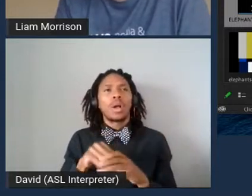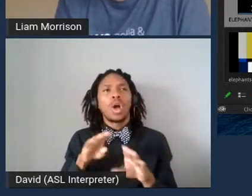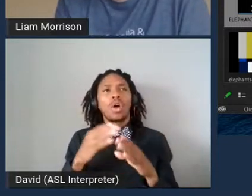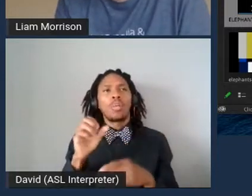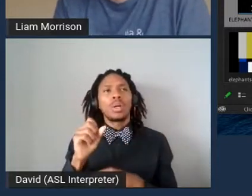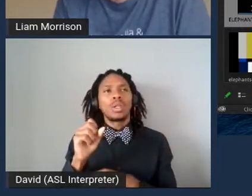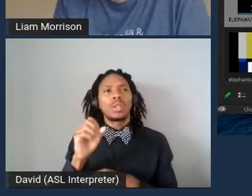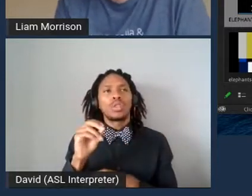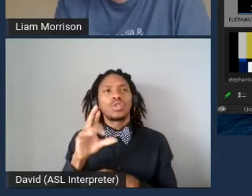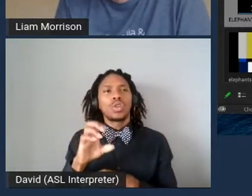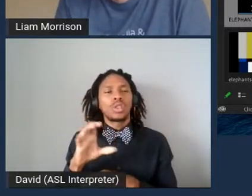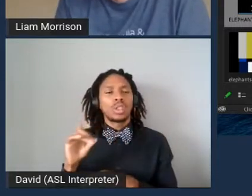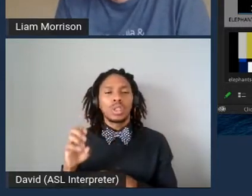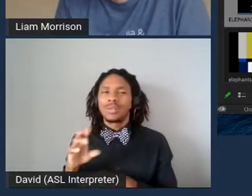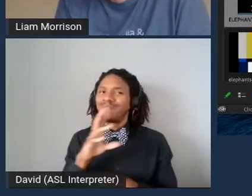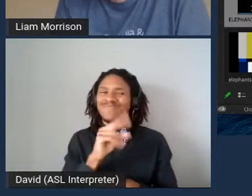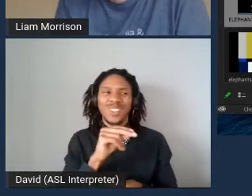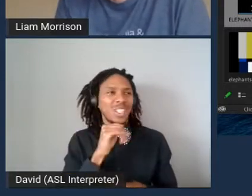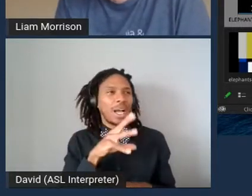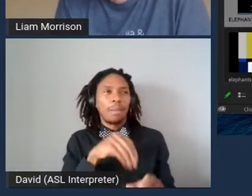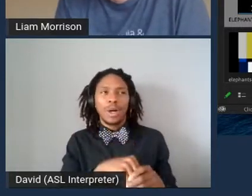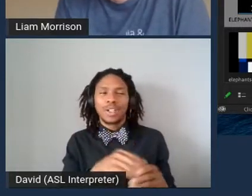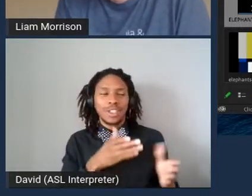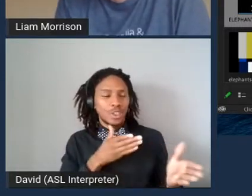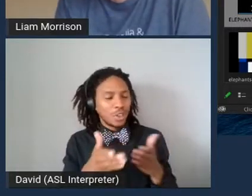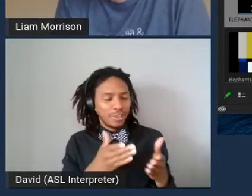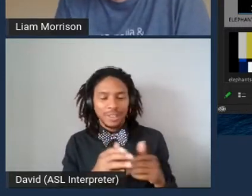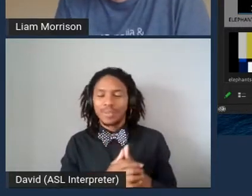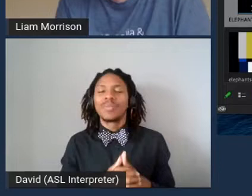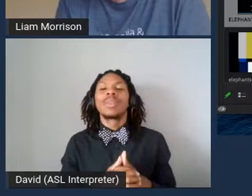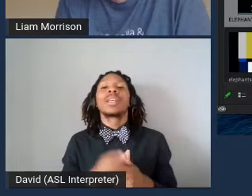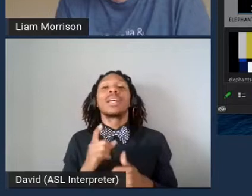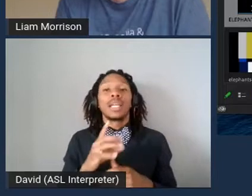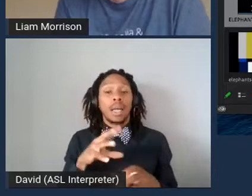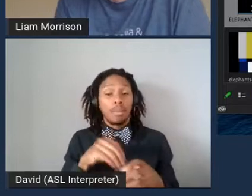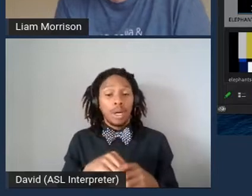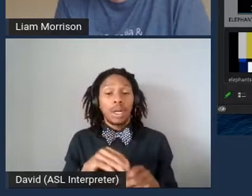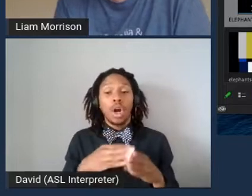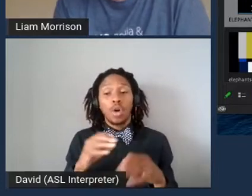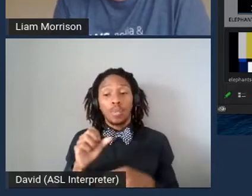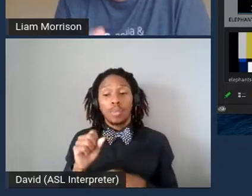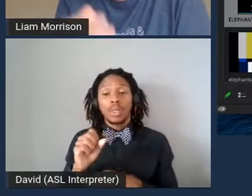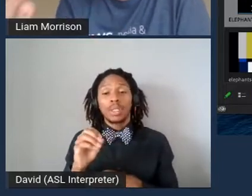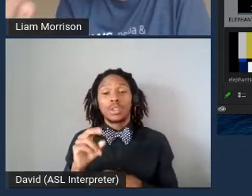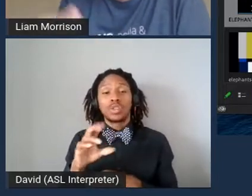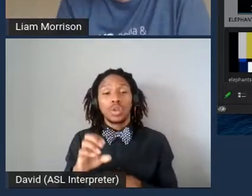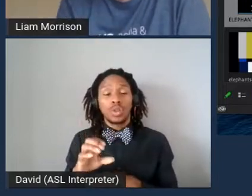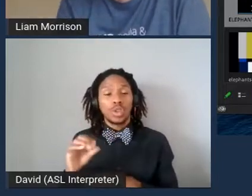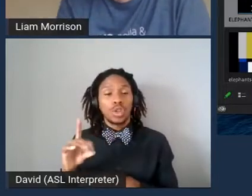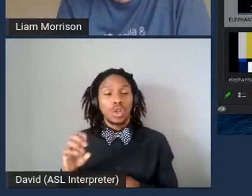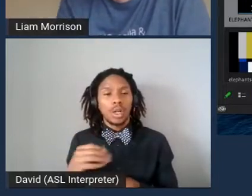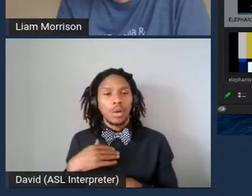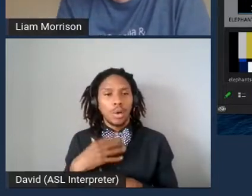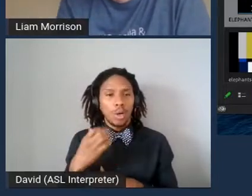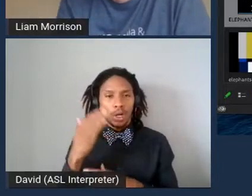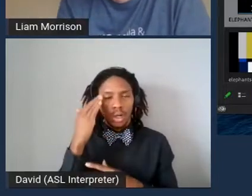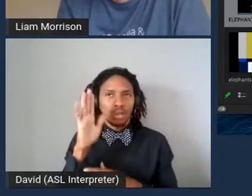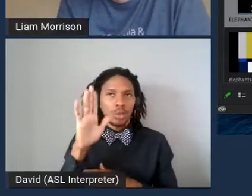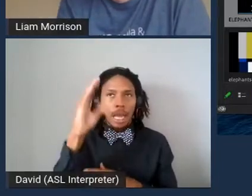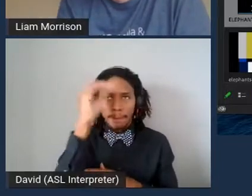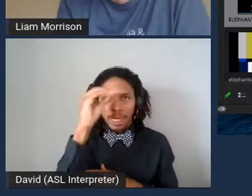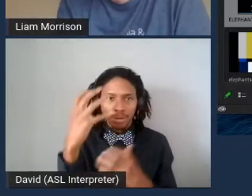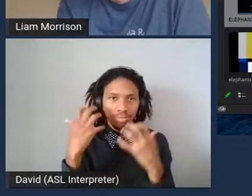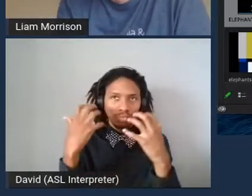created? It's not part of the service. It is part of the open source code. We actually we'd love to hear from the audience on